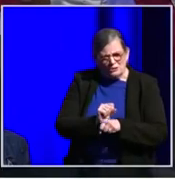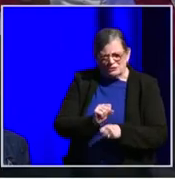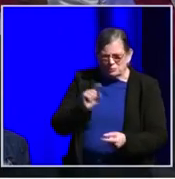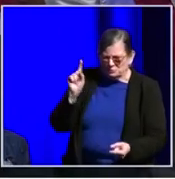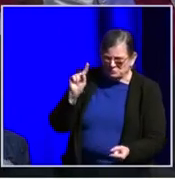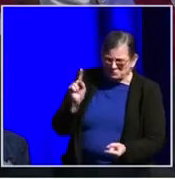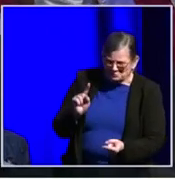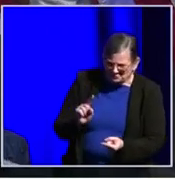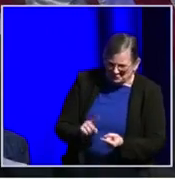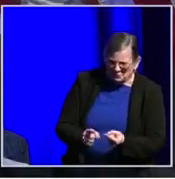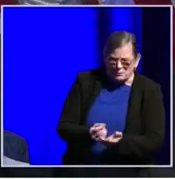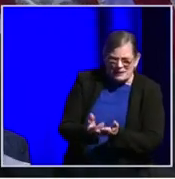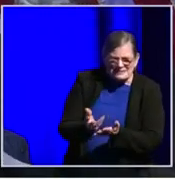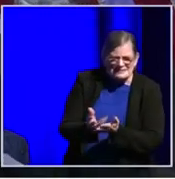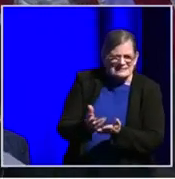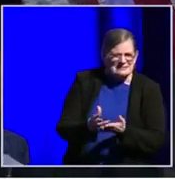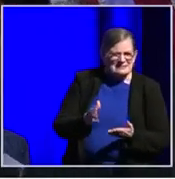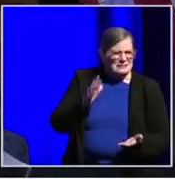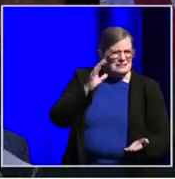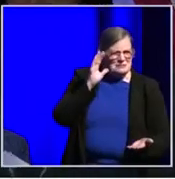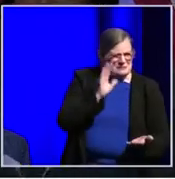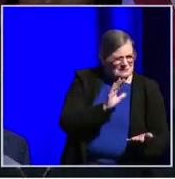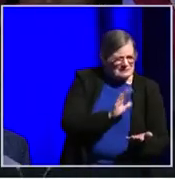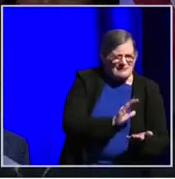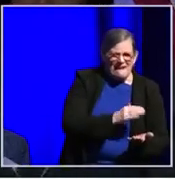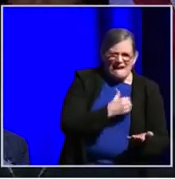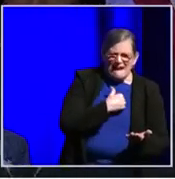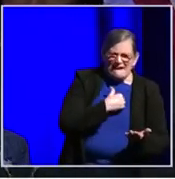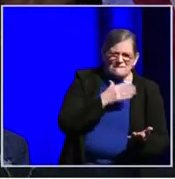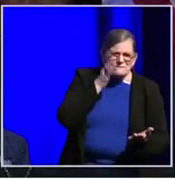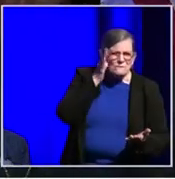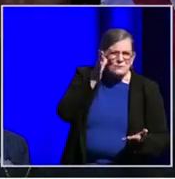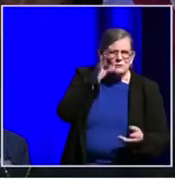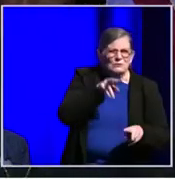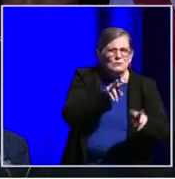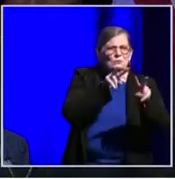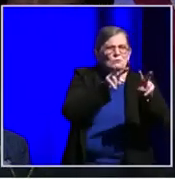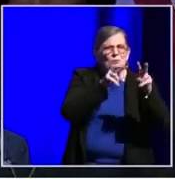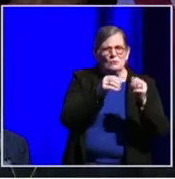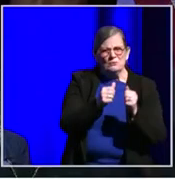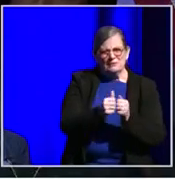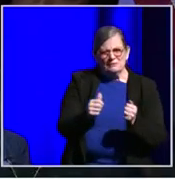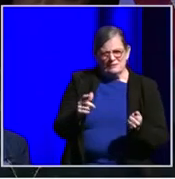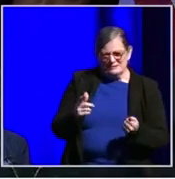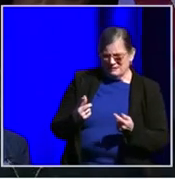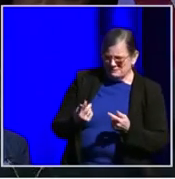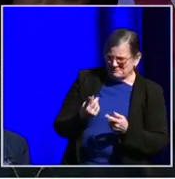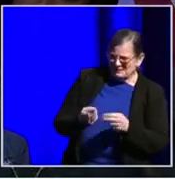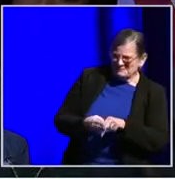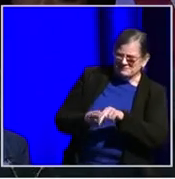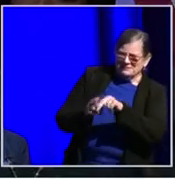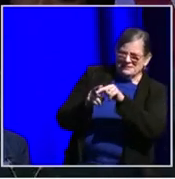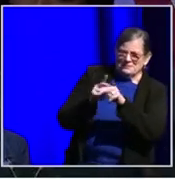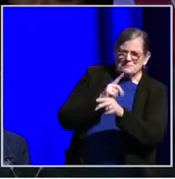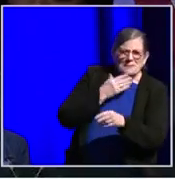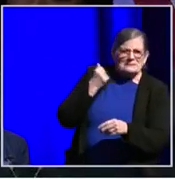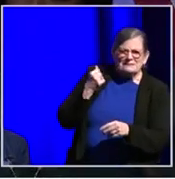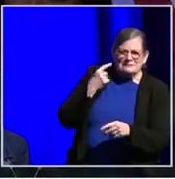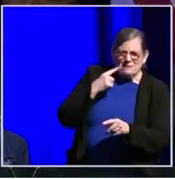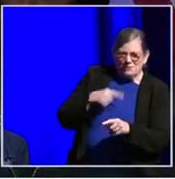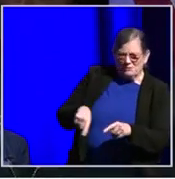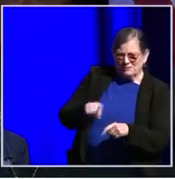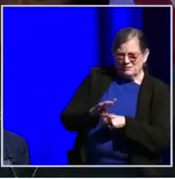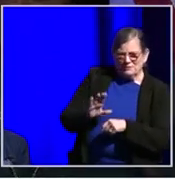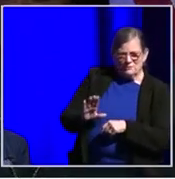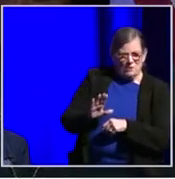working with a new director to lift up this agency for all our residents. The committee will also have oversight of other agencies that protect consumers and provide basic and